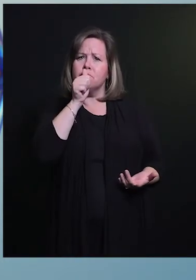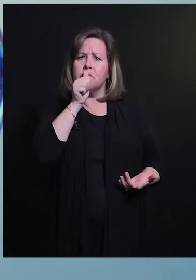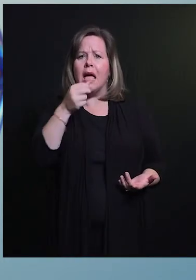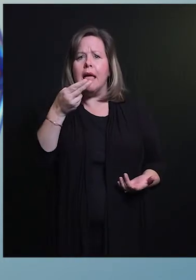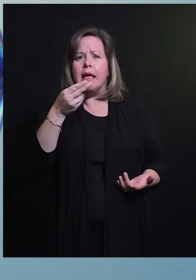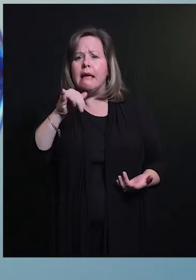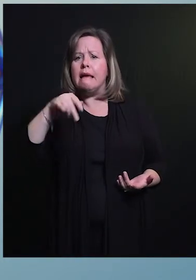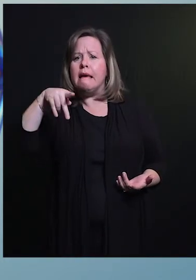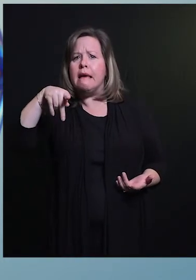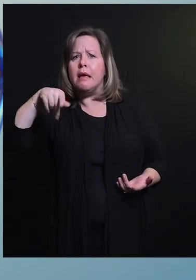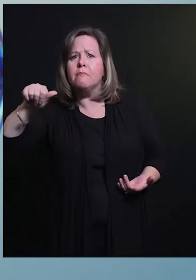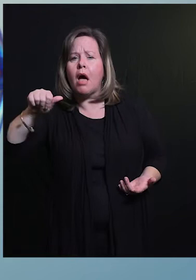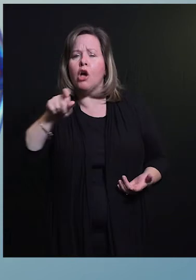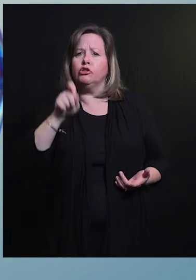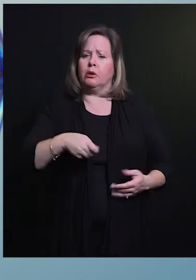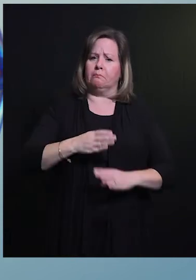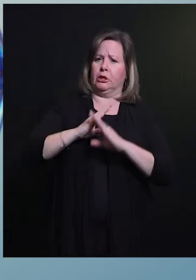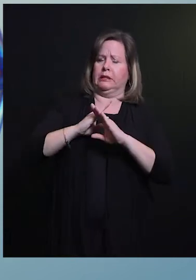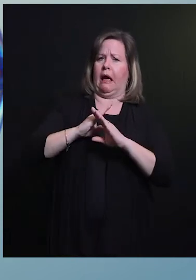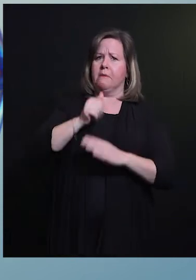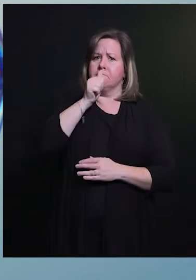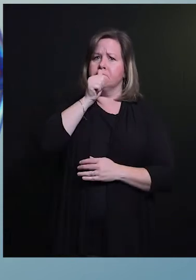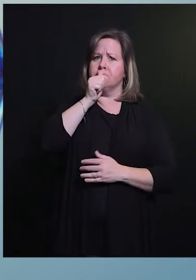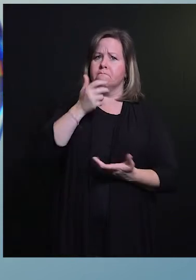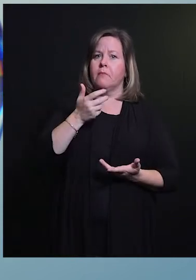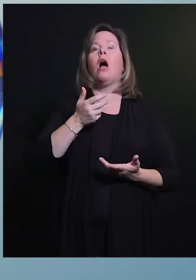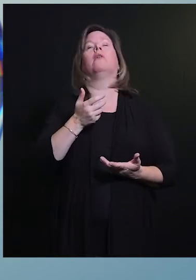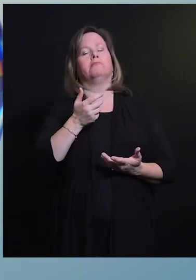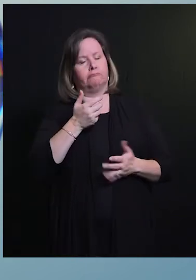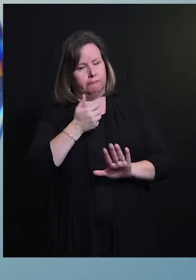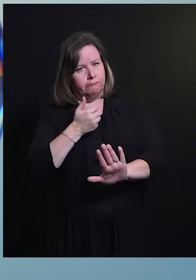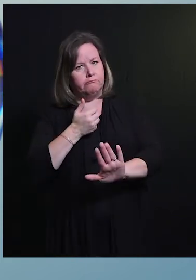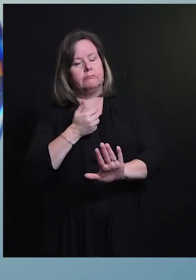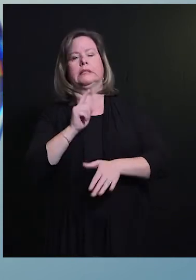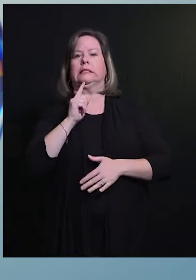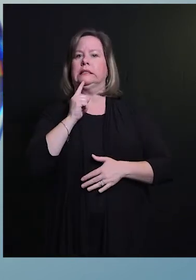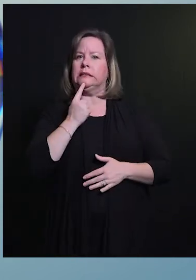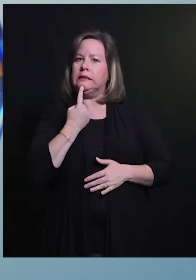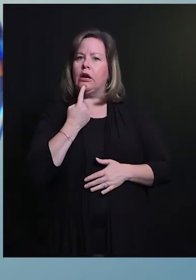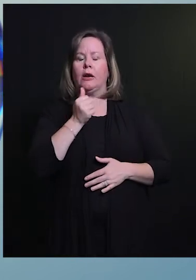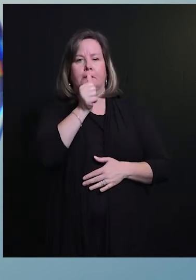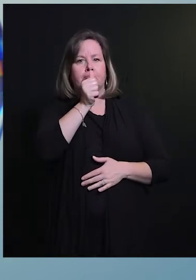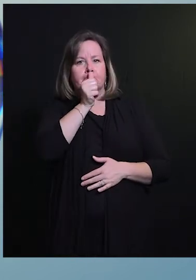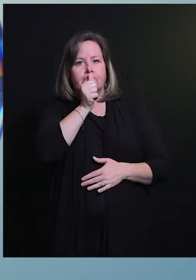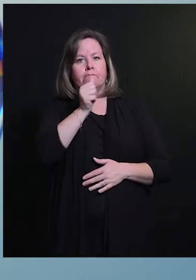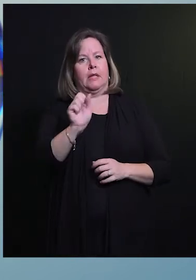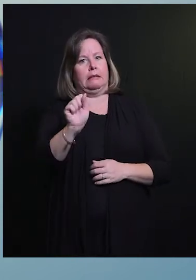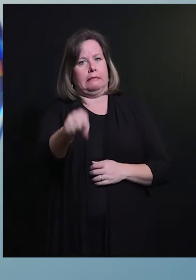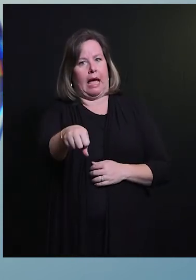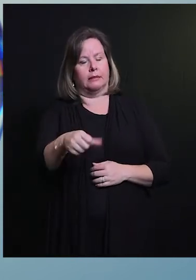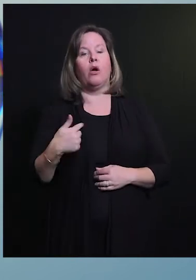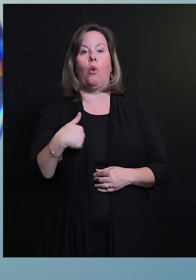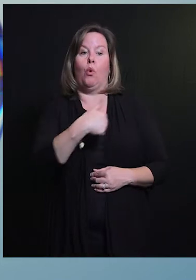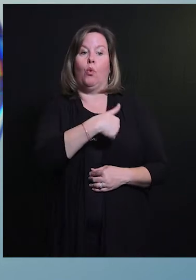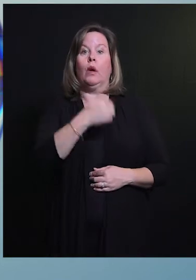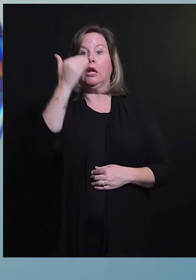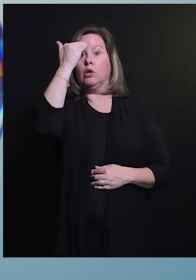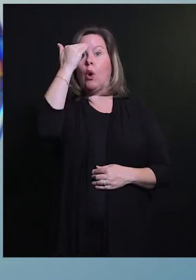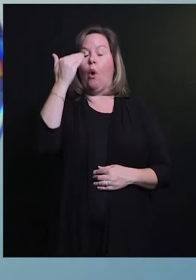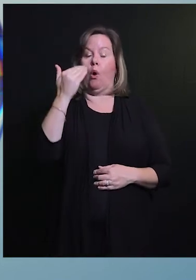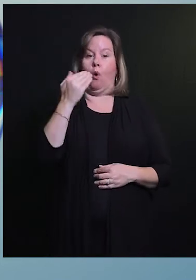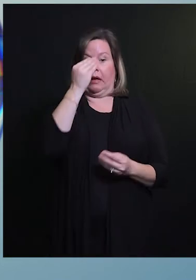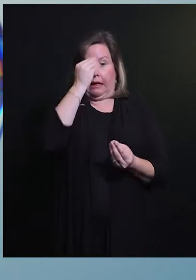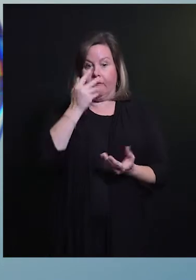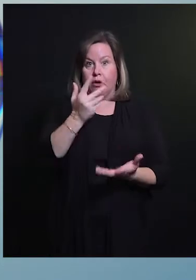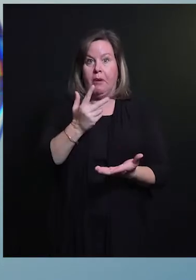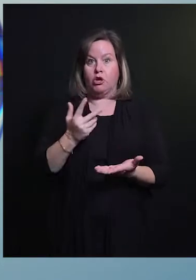like HIPAA that are there to protect people's privacy. So we take privacy and confidentiality very seriously at the health department. We know that